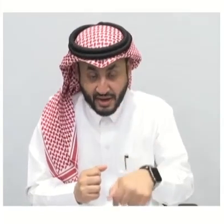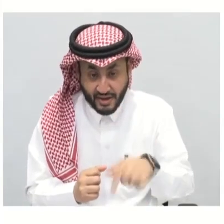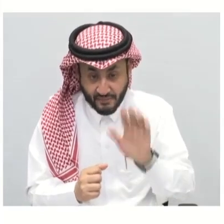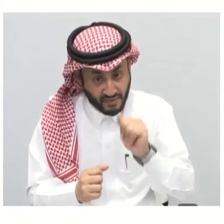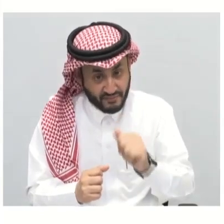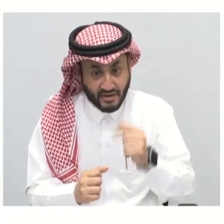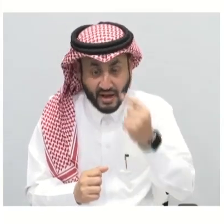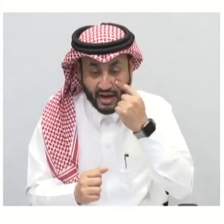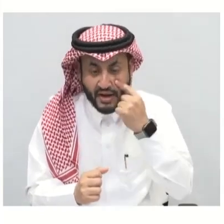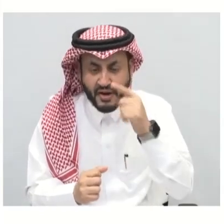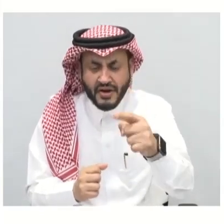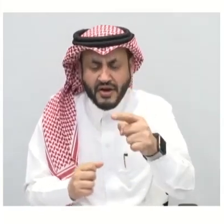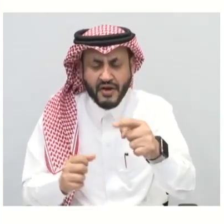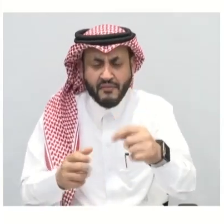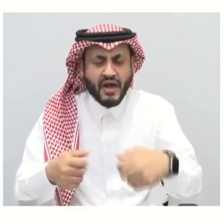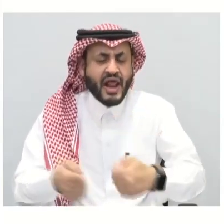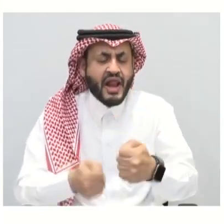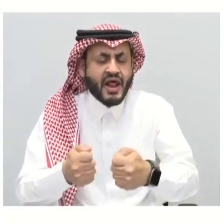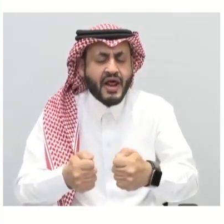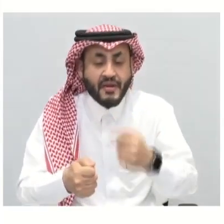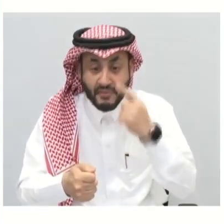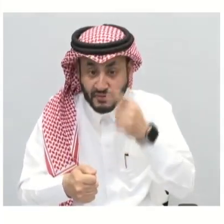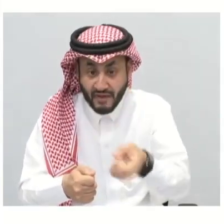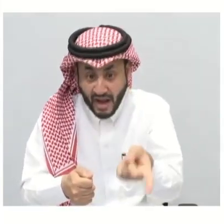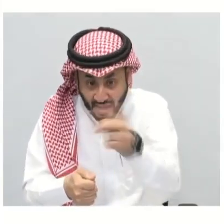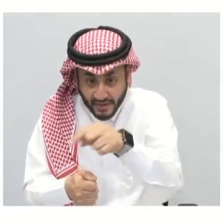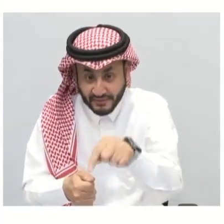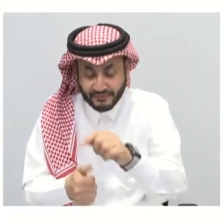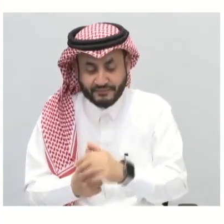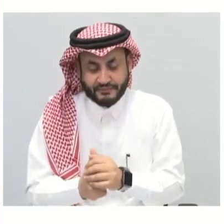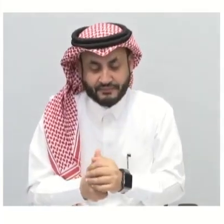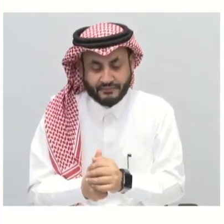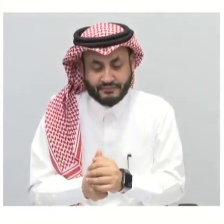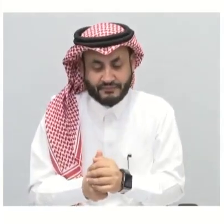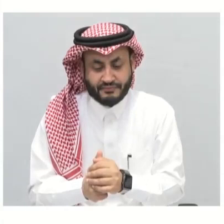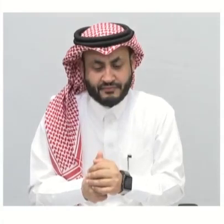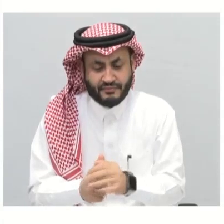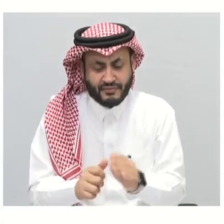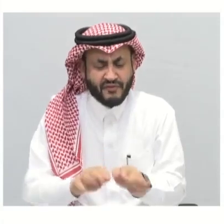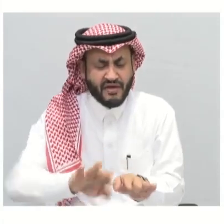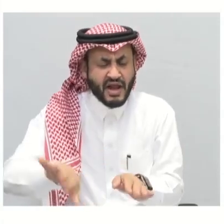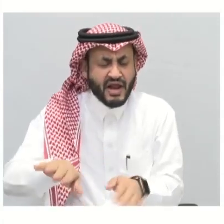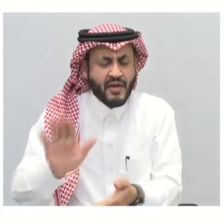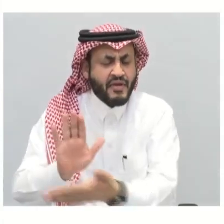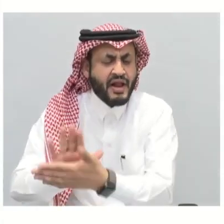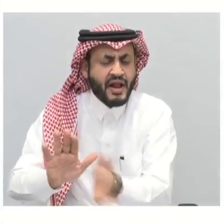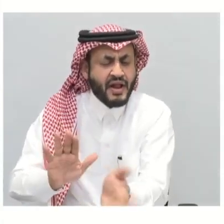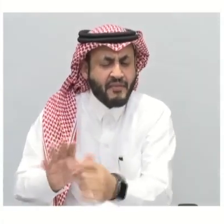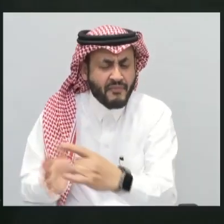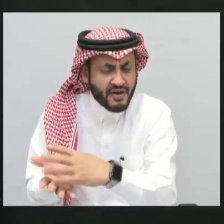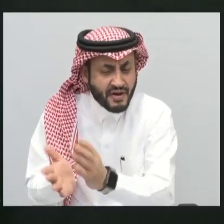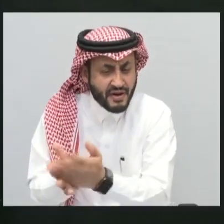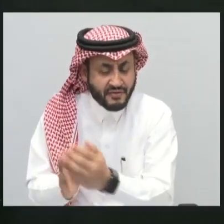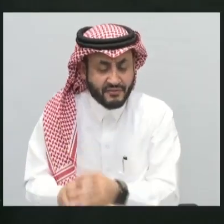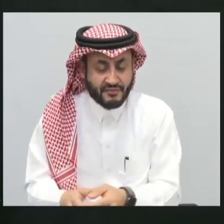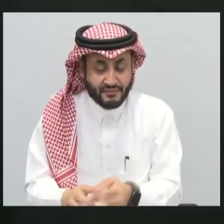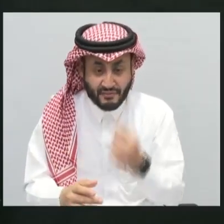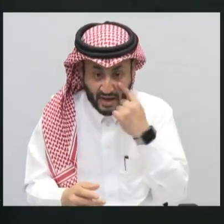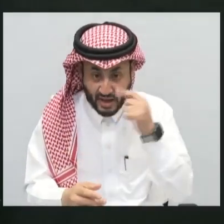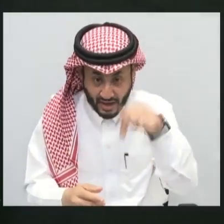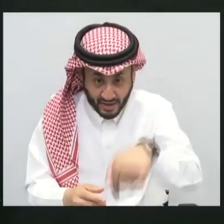am watching the game tonight. If I said I am watching the game only, it means that